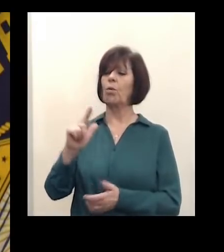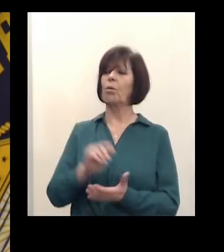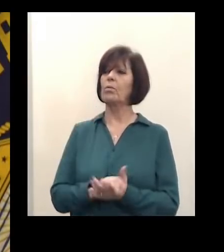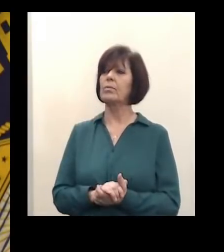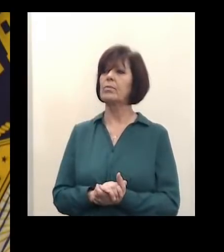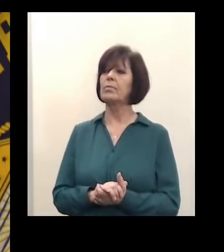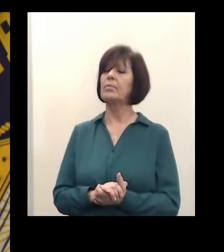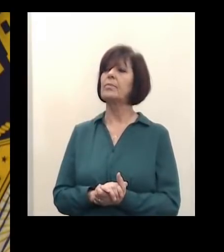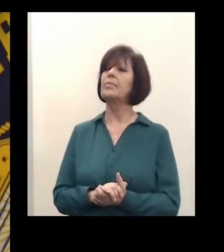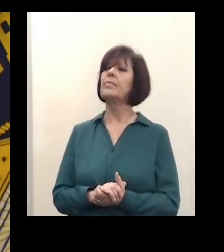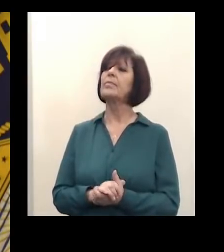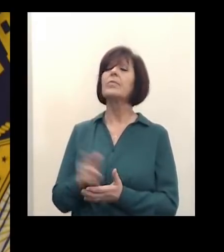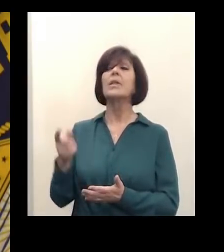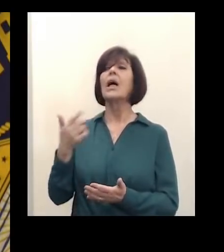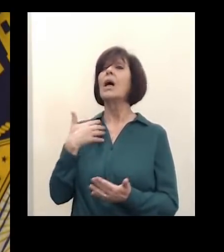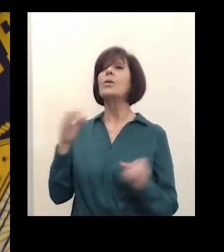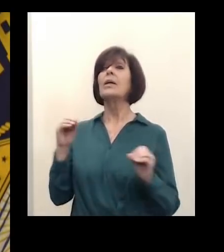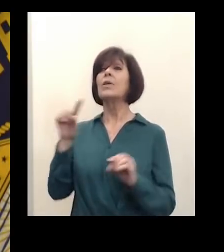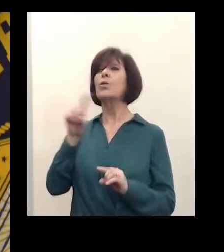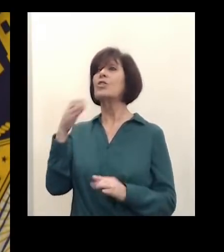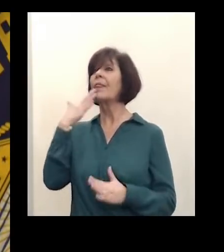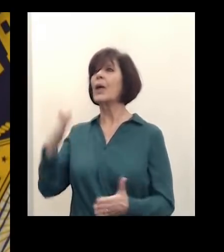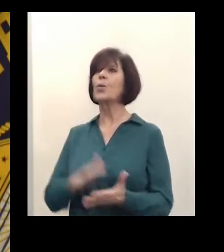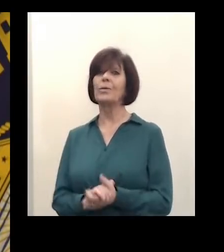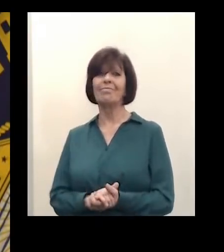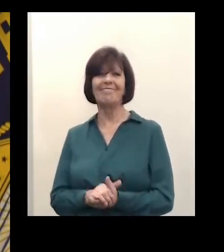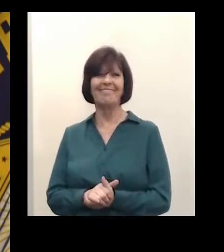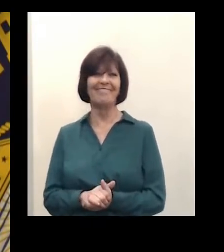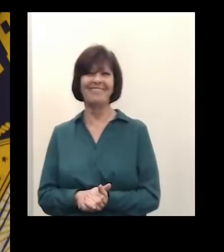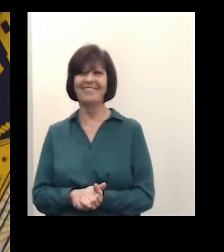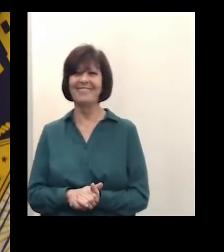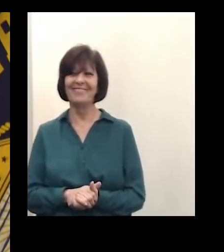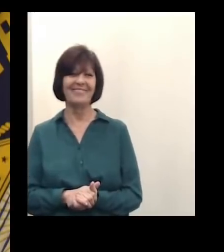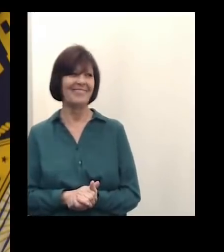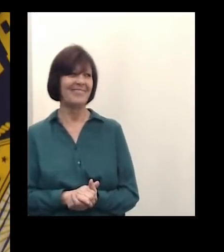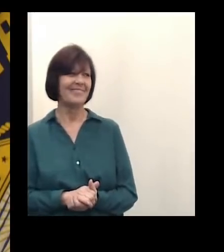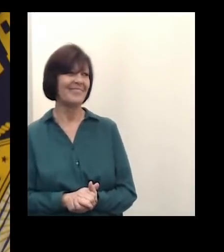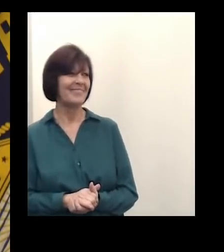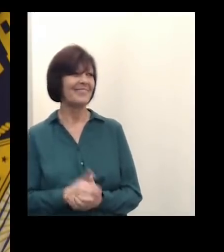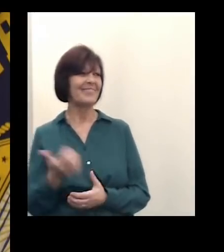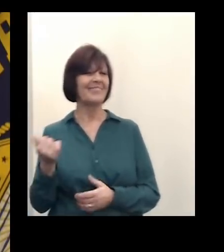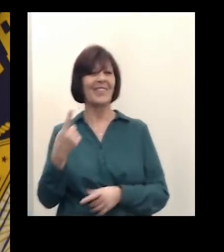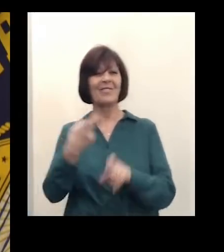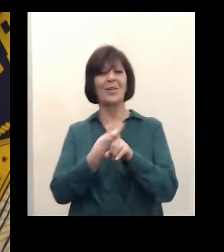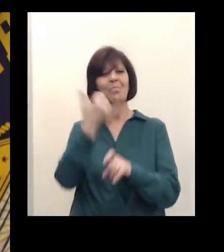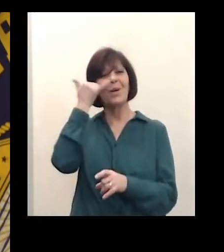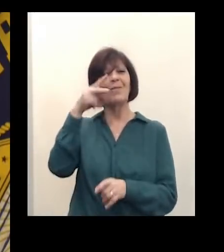I don't have any questions right now, thank you. Okay. Is anybody on from the Buffalo News?